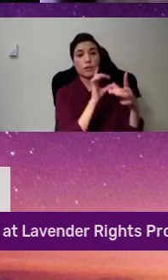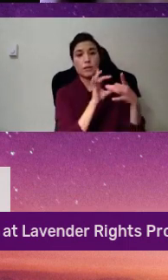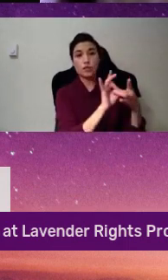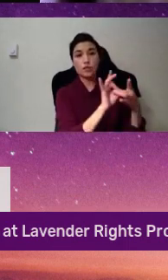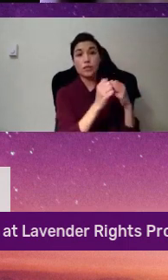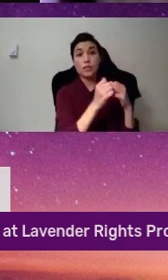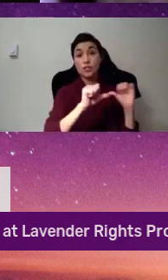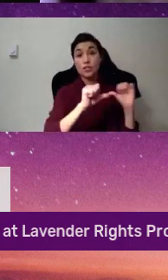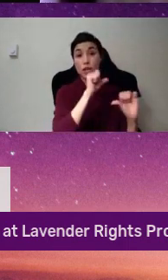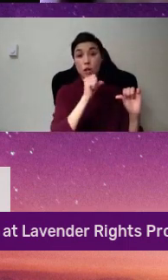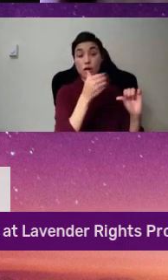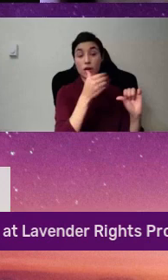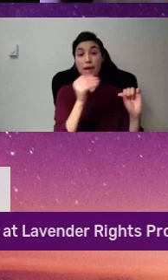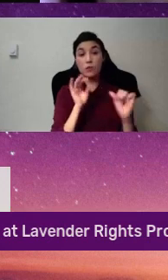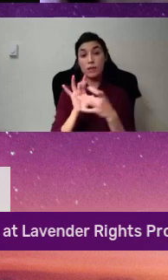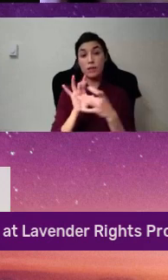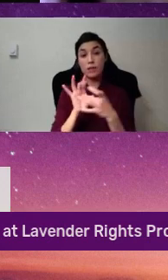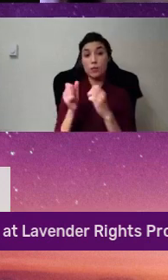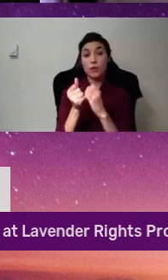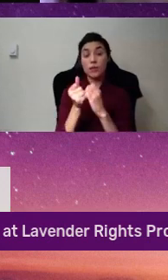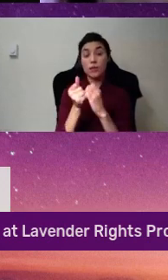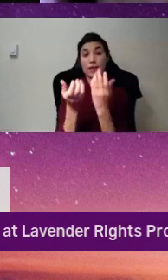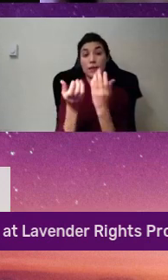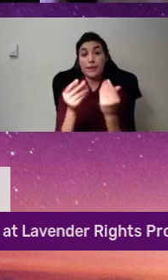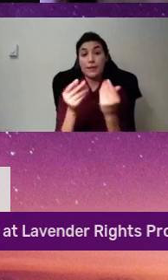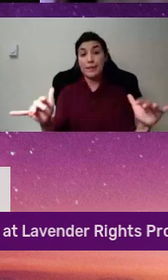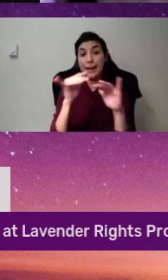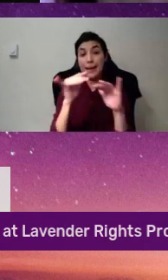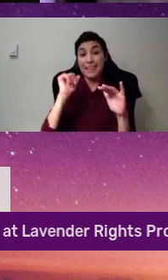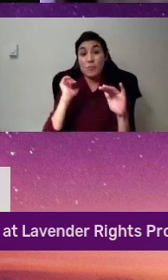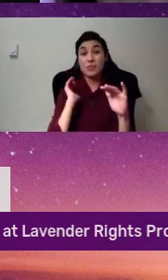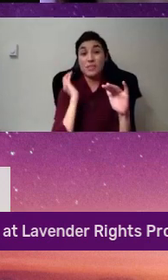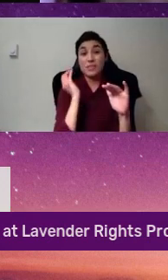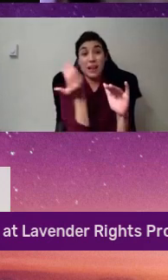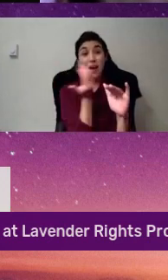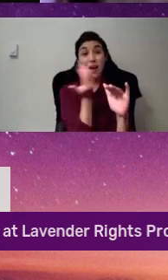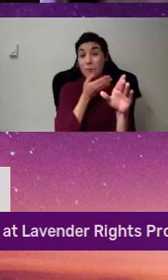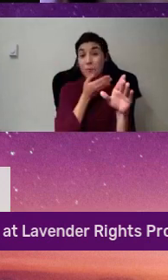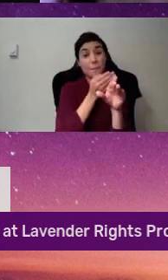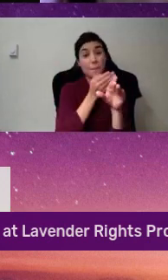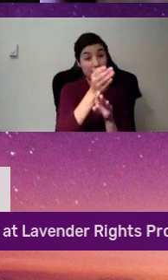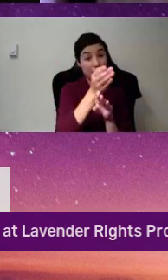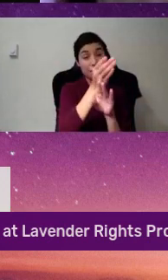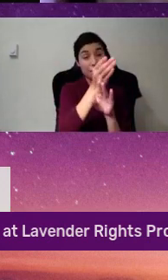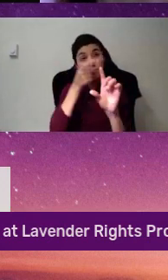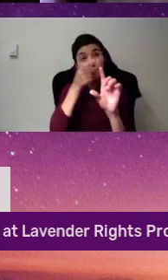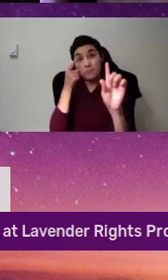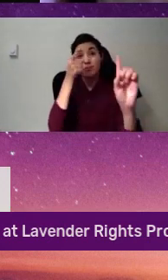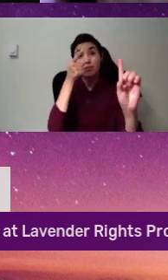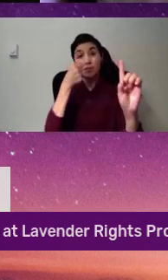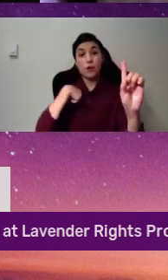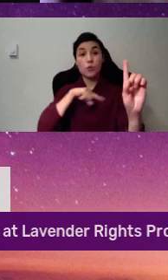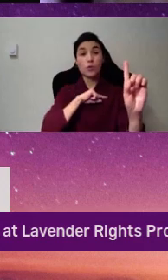And that was our main priority, was that we were in right relationship. And